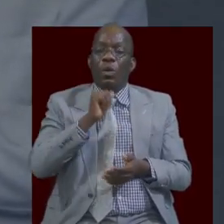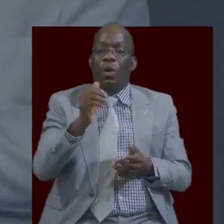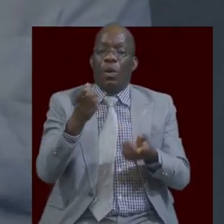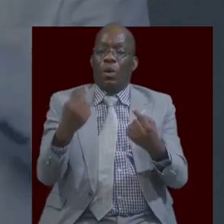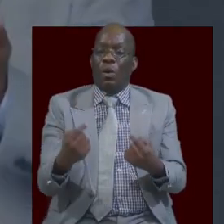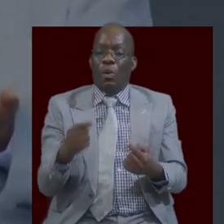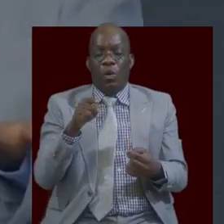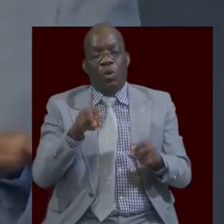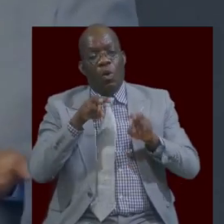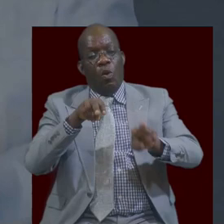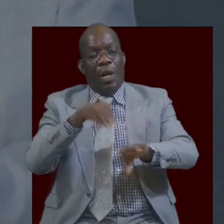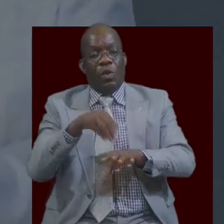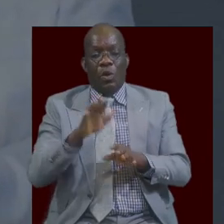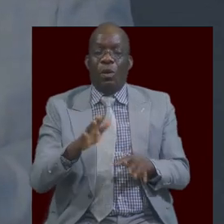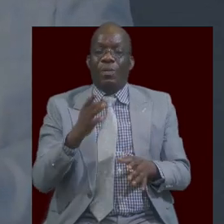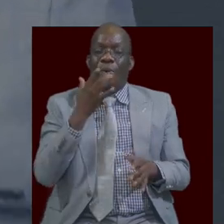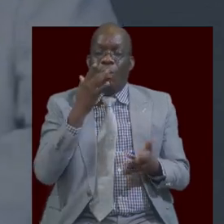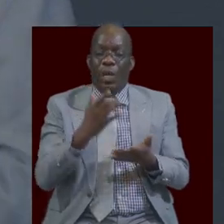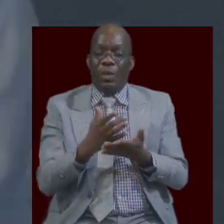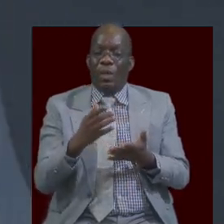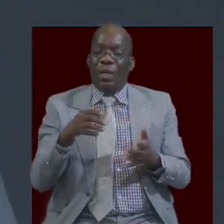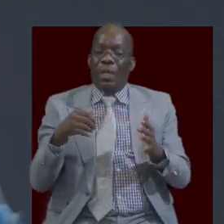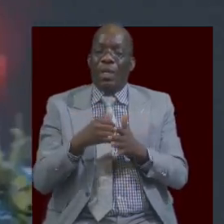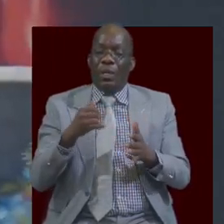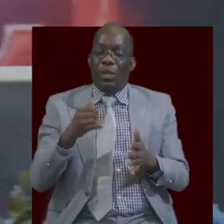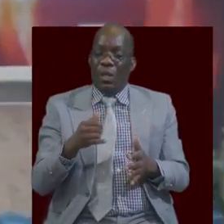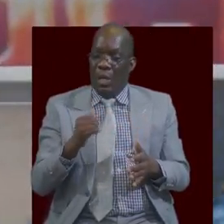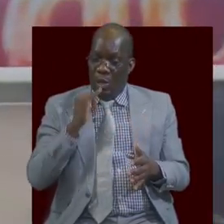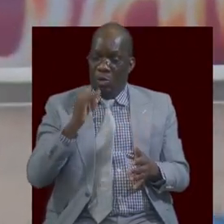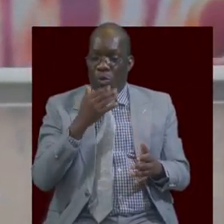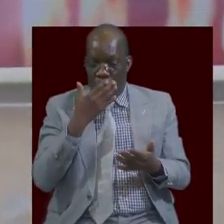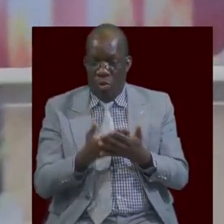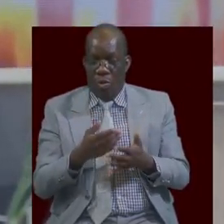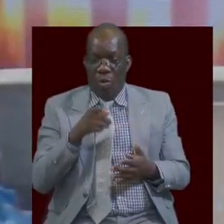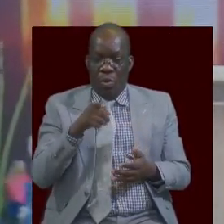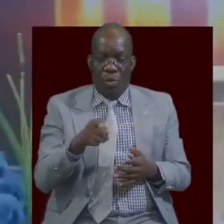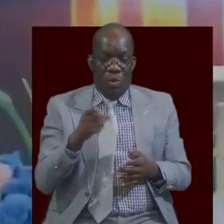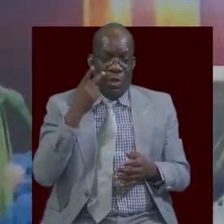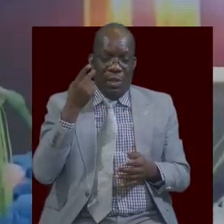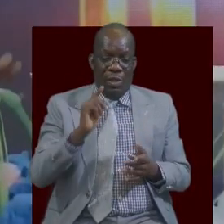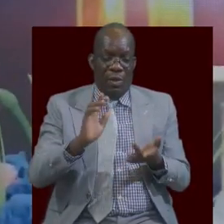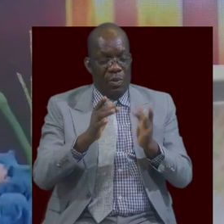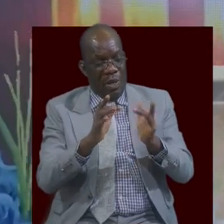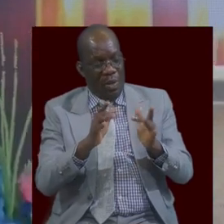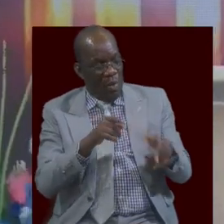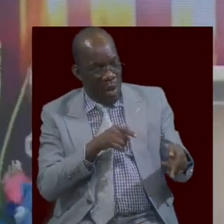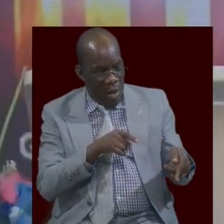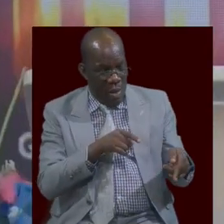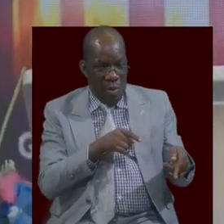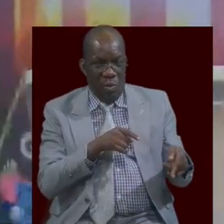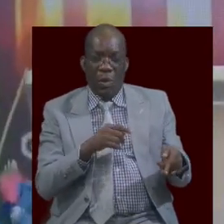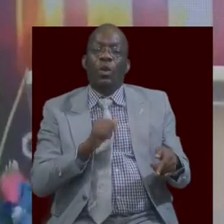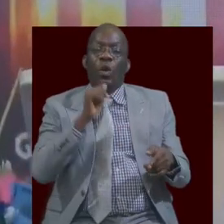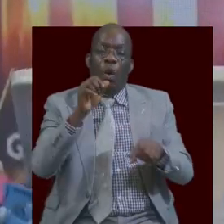battery, and you say, the battery is now. And you see that the internet is not functioning because there